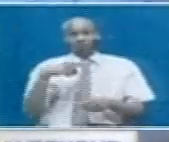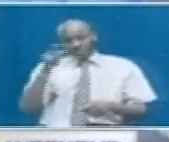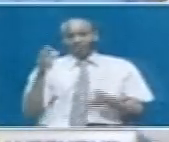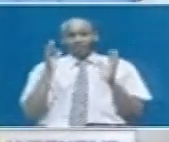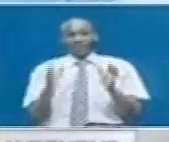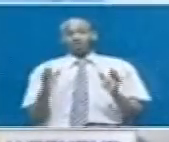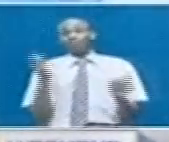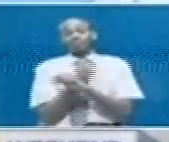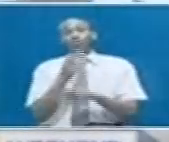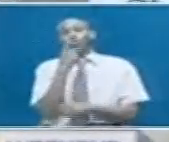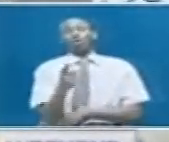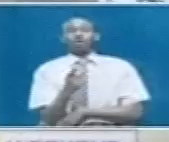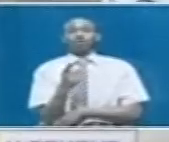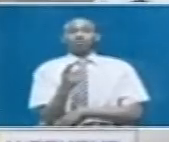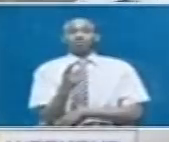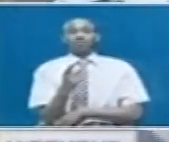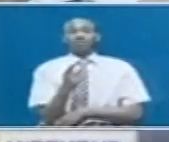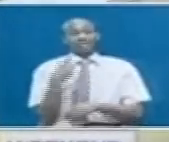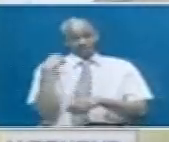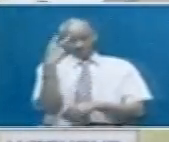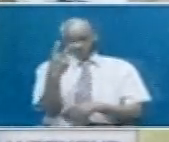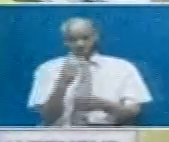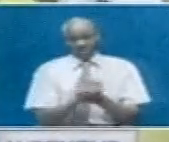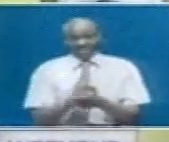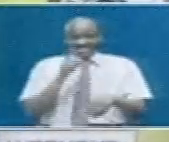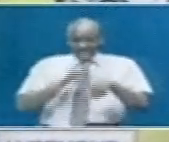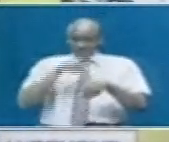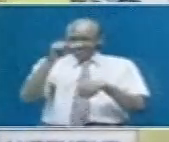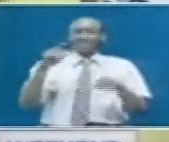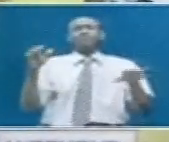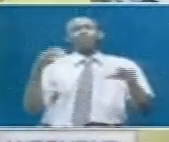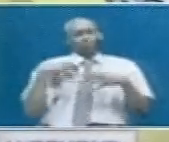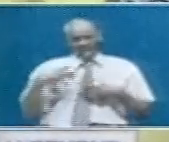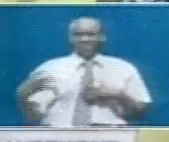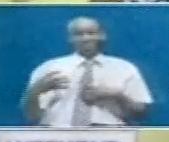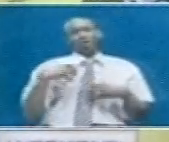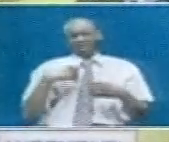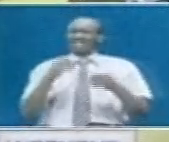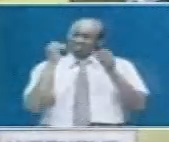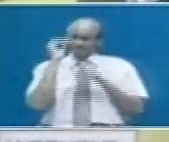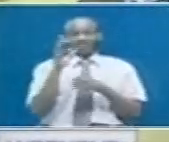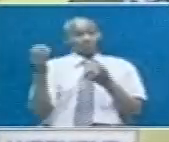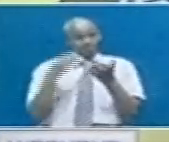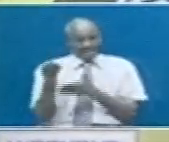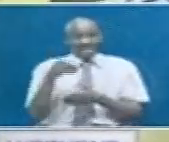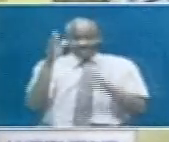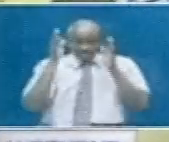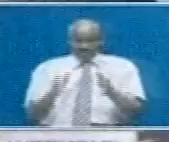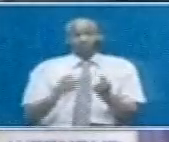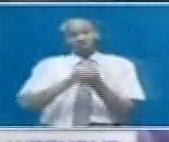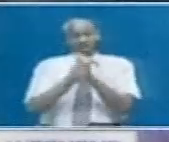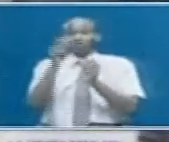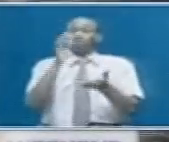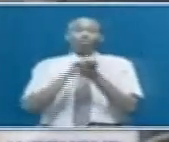speaker, yani yaongeangi. Number two, mtu ukiwa na vitu yako labda umenunua kitu ya maana, huu mtu unapata amebadilisha amekwata wa